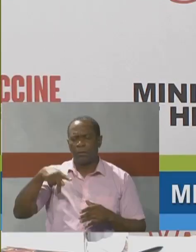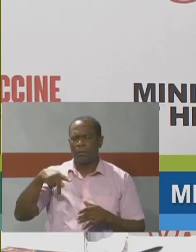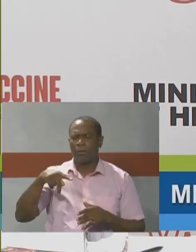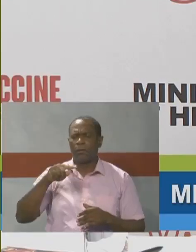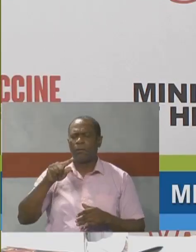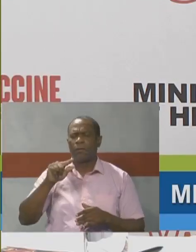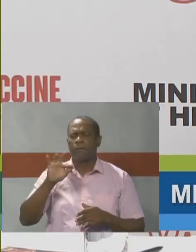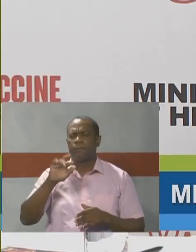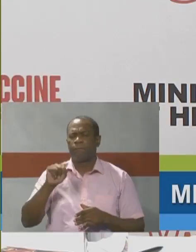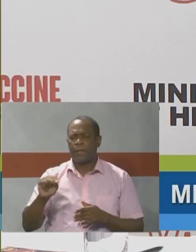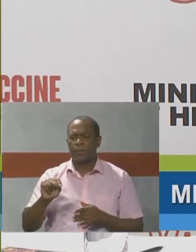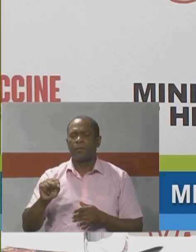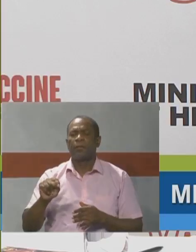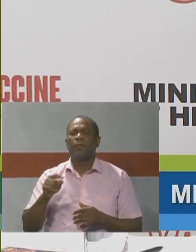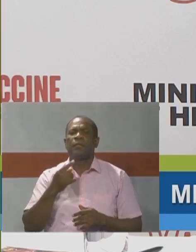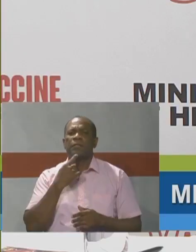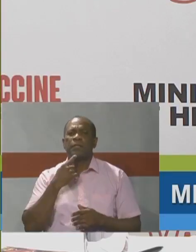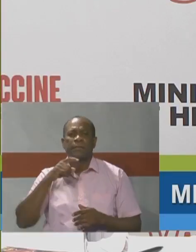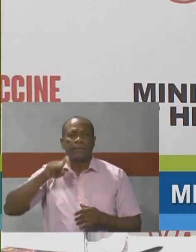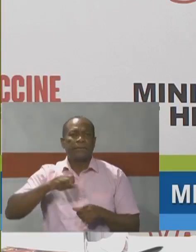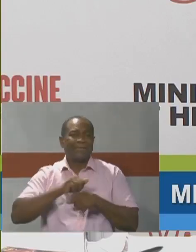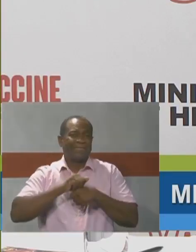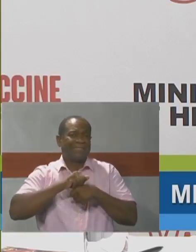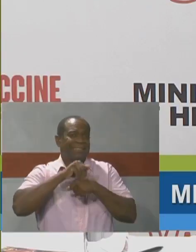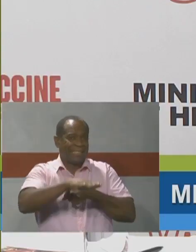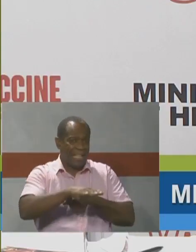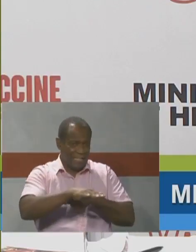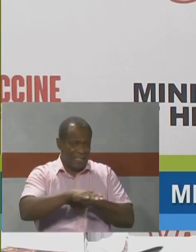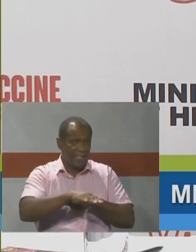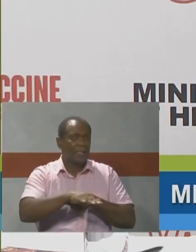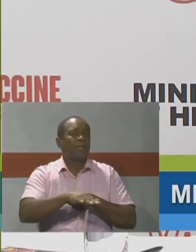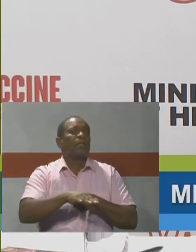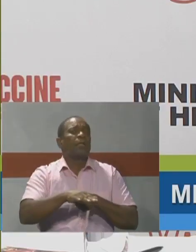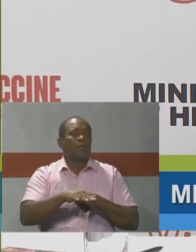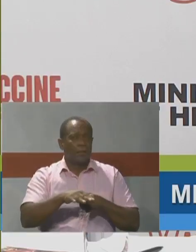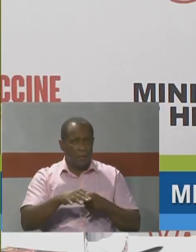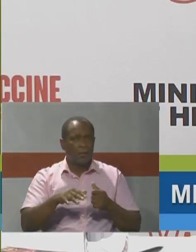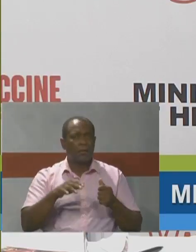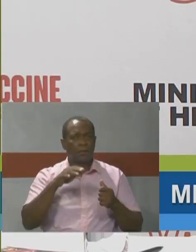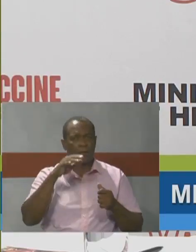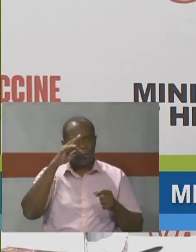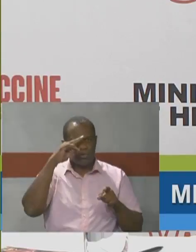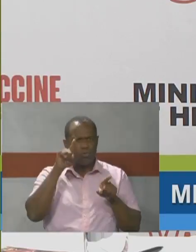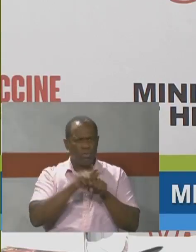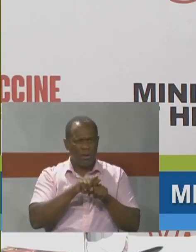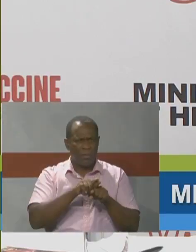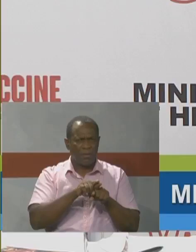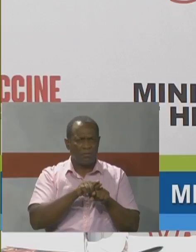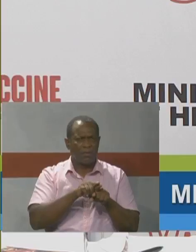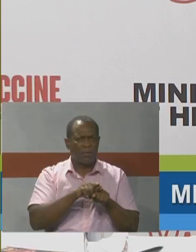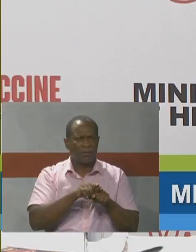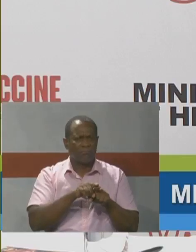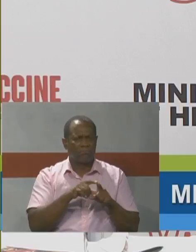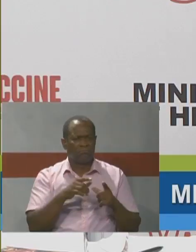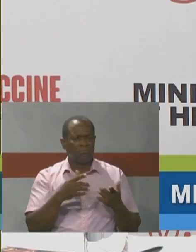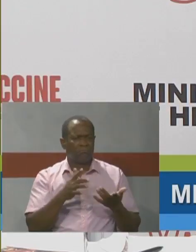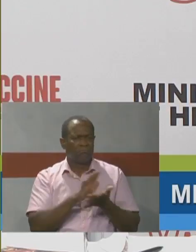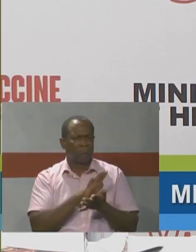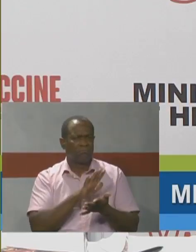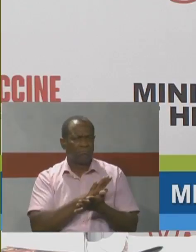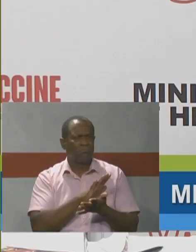have to send something called a heads of terms agreement to us. We are still awaiting that. A heads of terms agreement